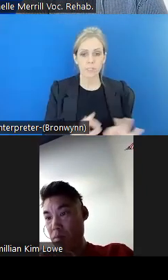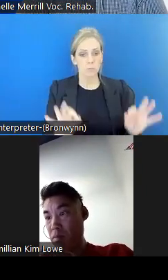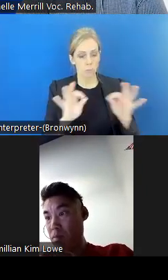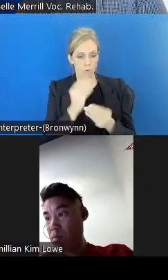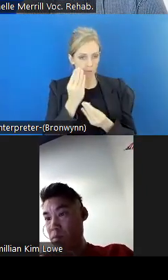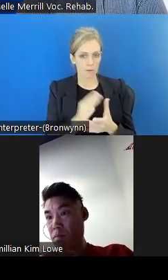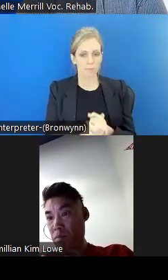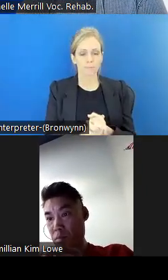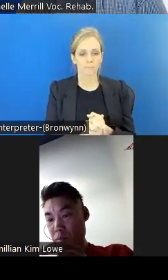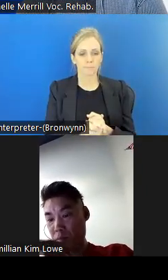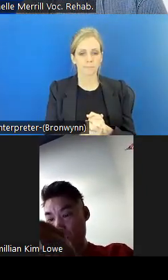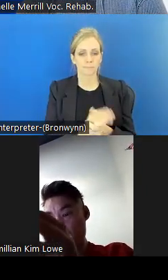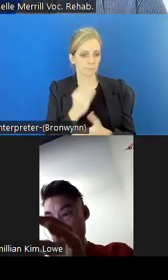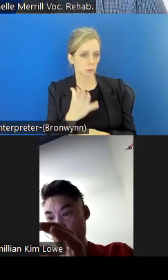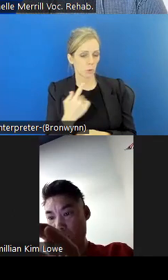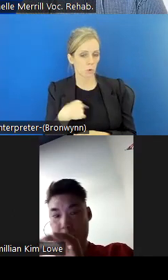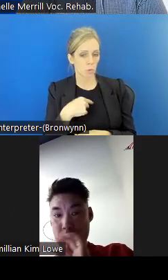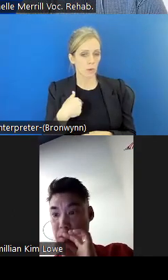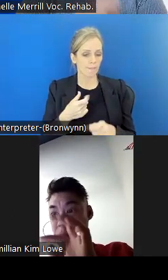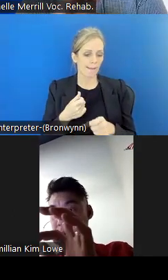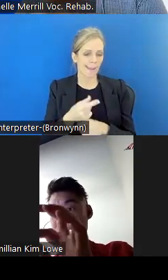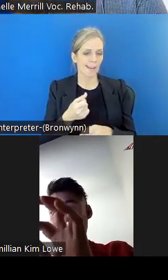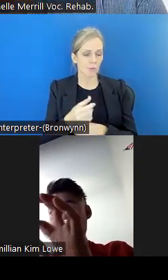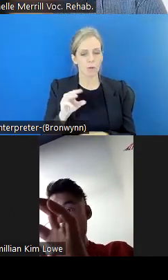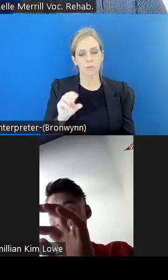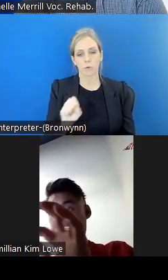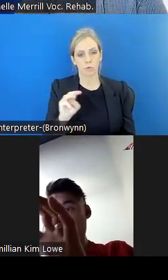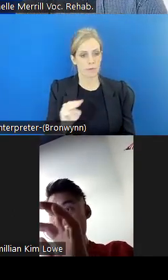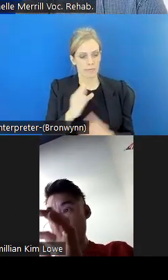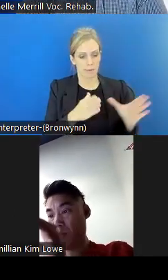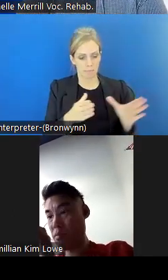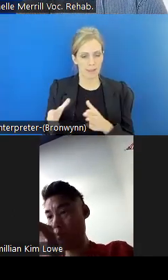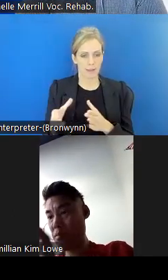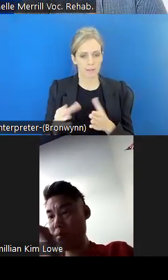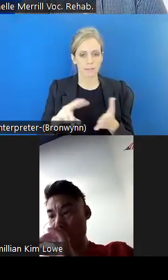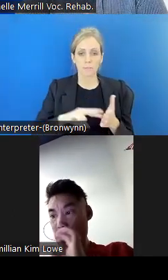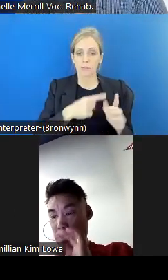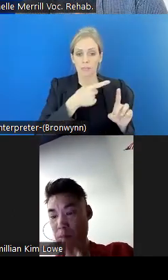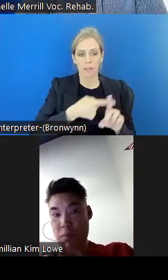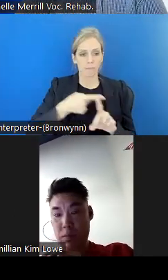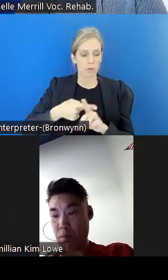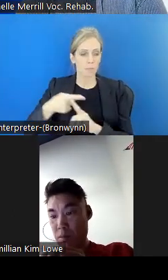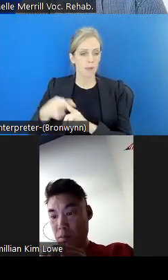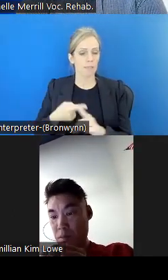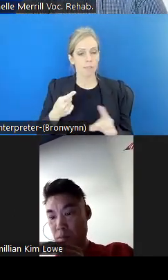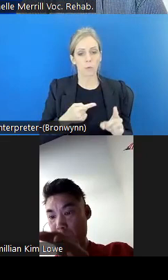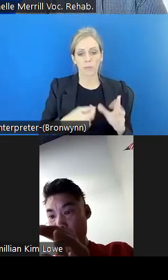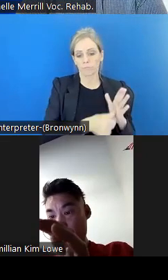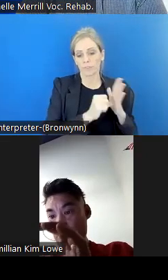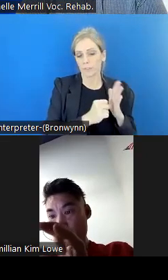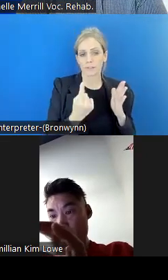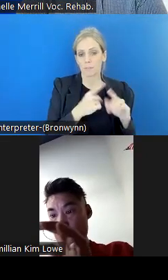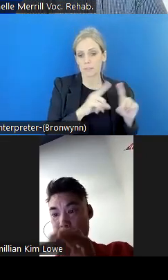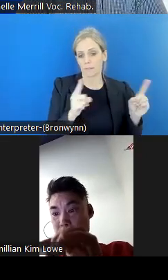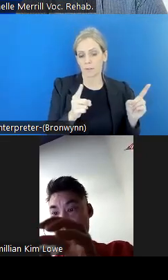an annual social media plan where we go month by month with things we want to highlight. May, for example, is Mental Health Month.